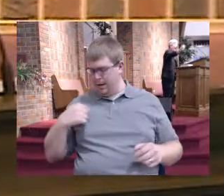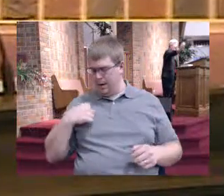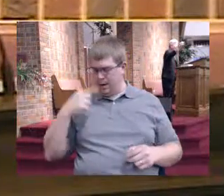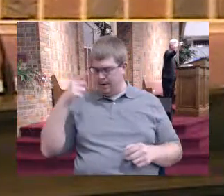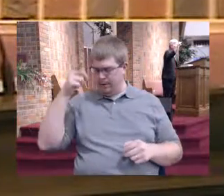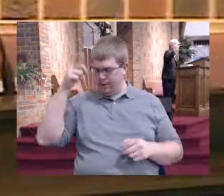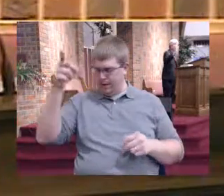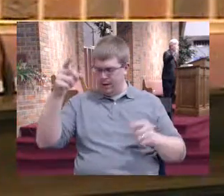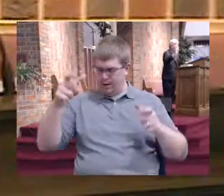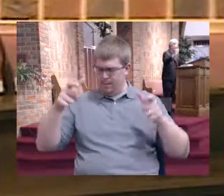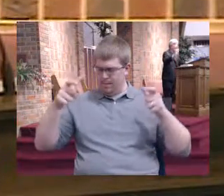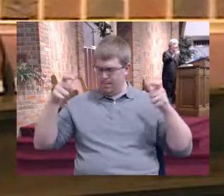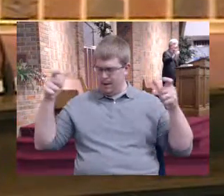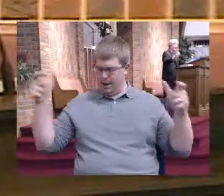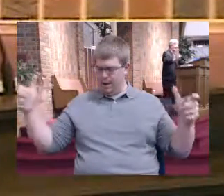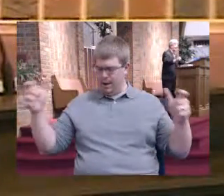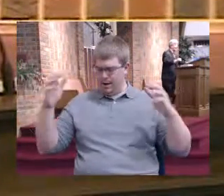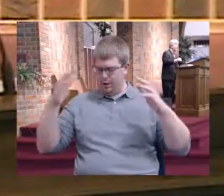line. I've got a